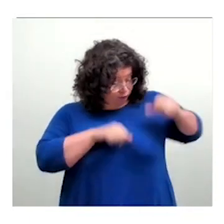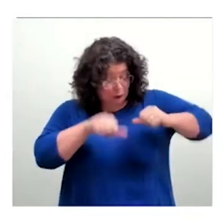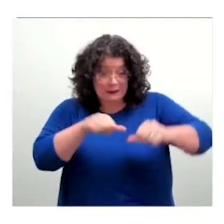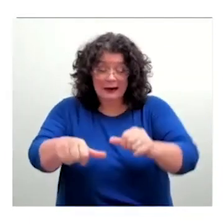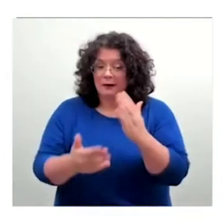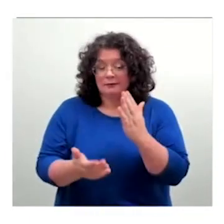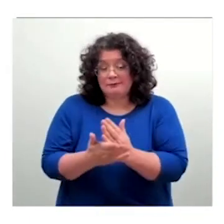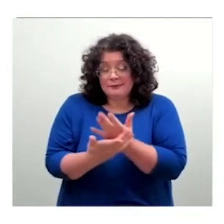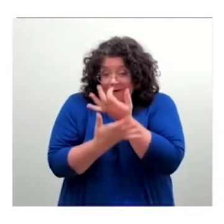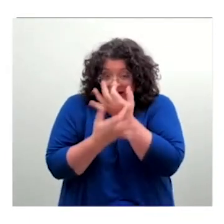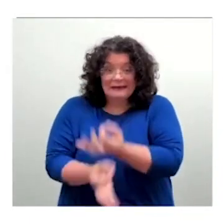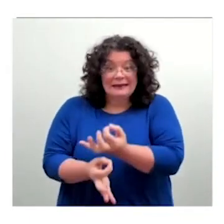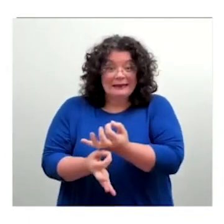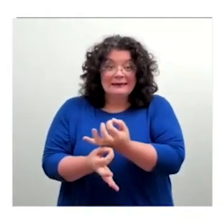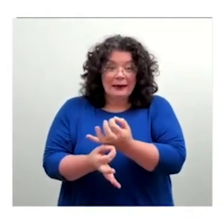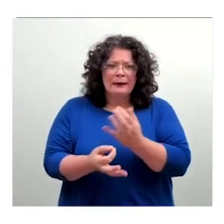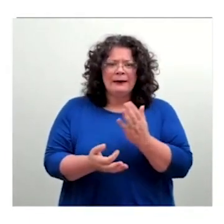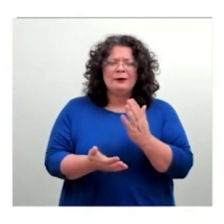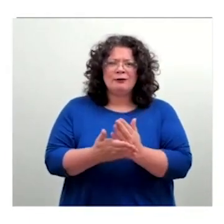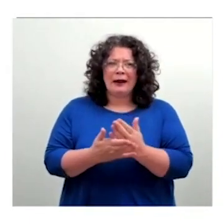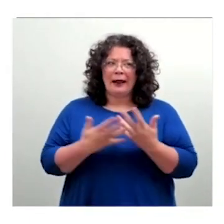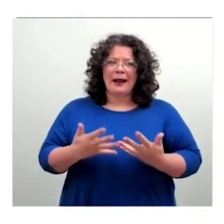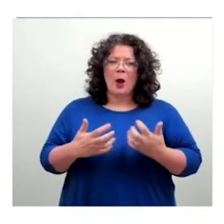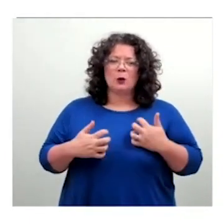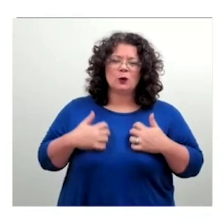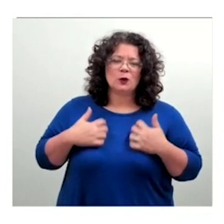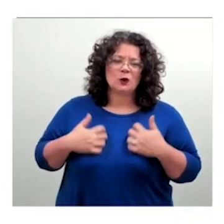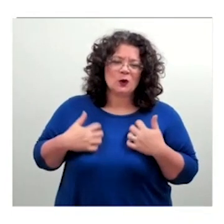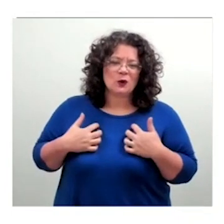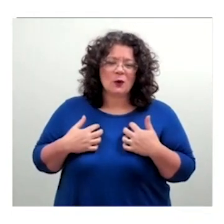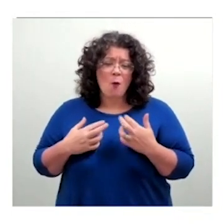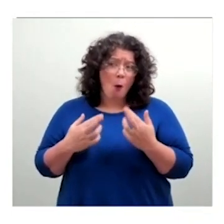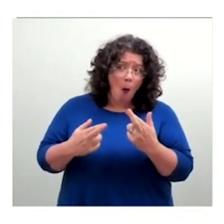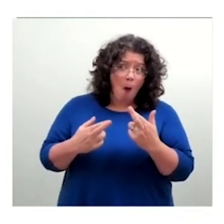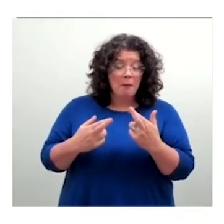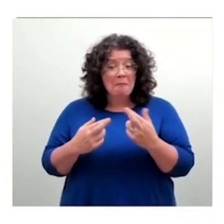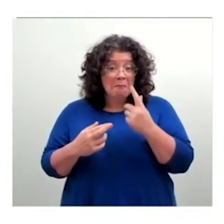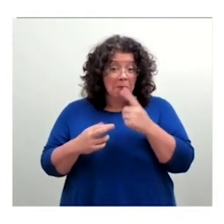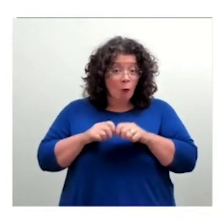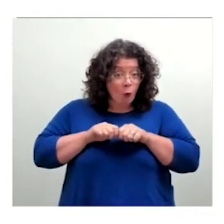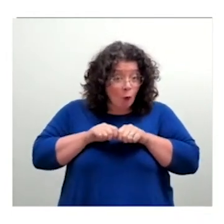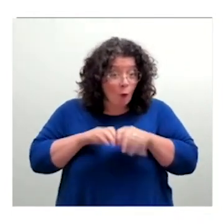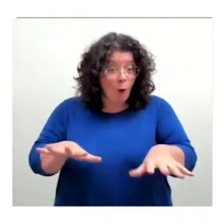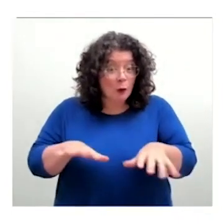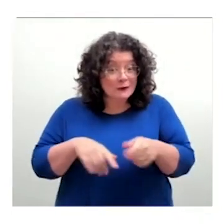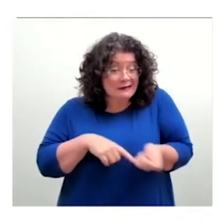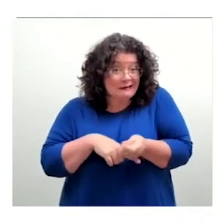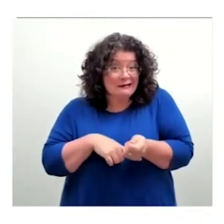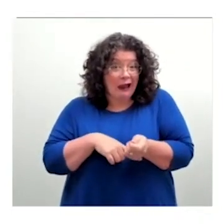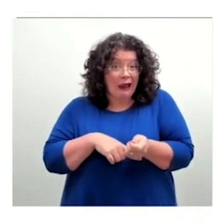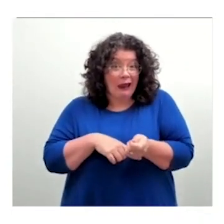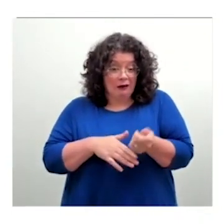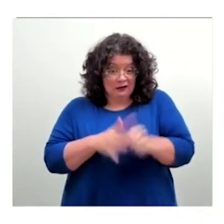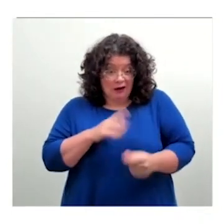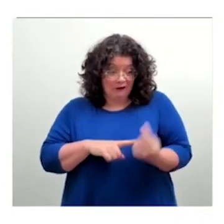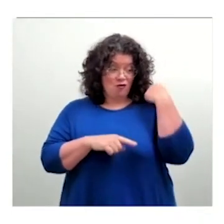idea, and actually start to make that a real difference to people, but ideally sell that through the RNIB. So therefore, it's, you know,